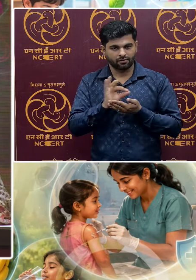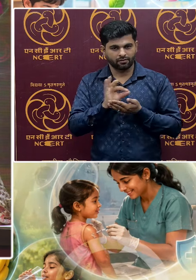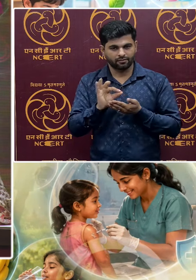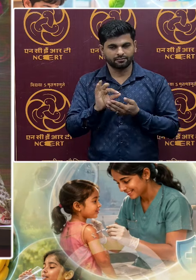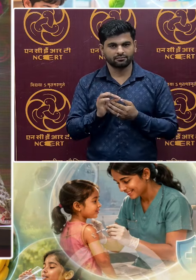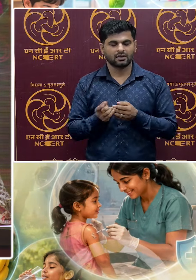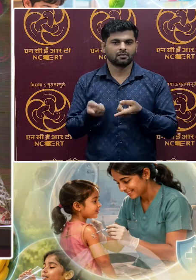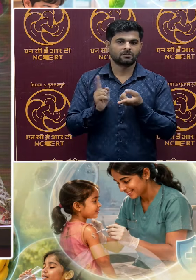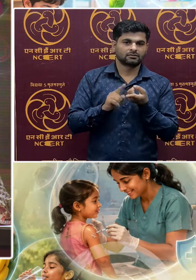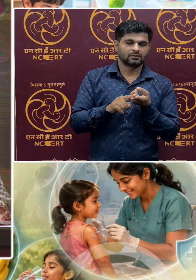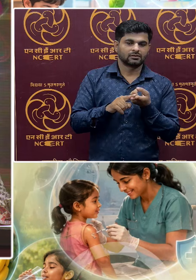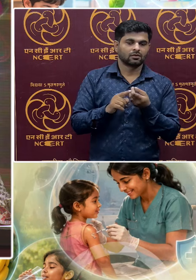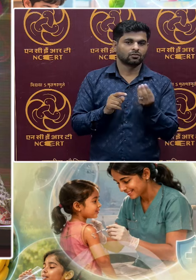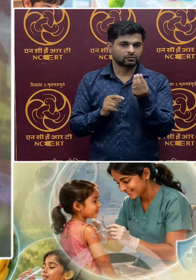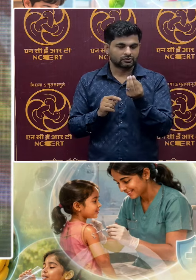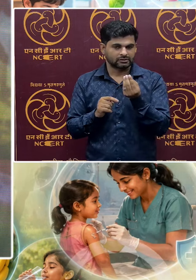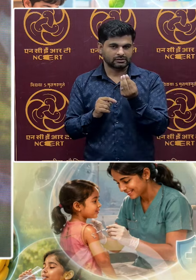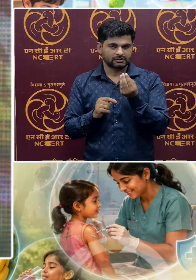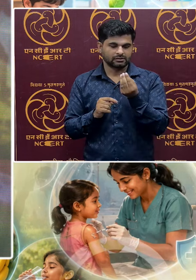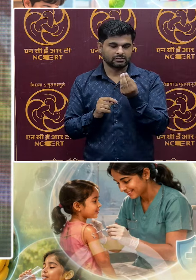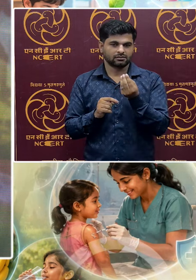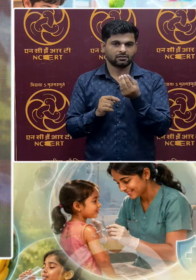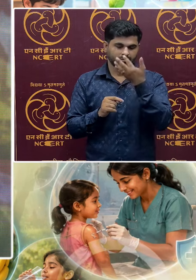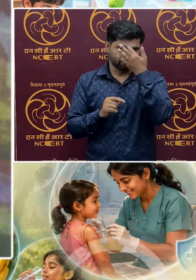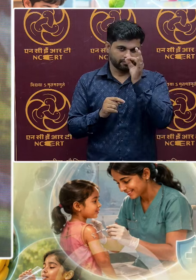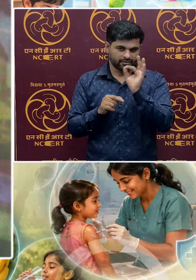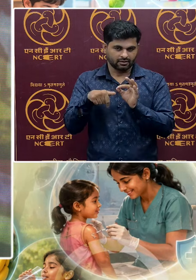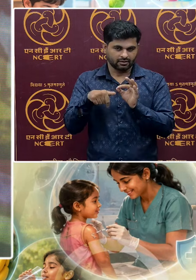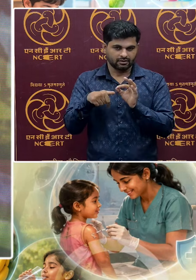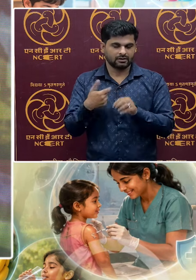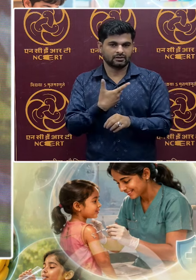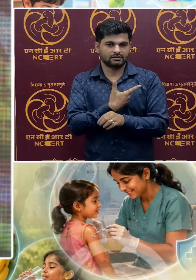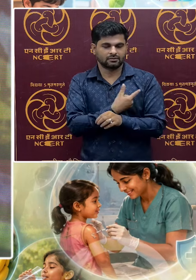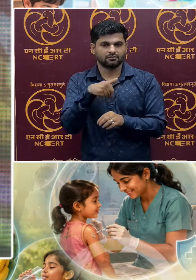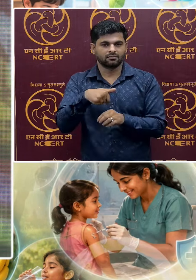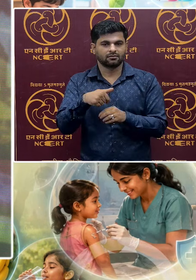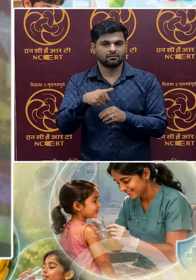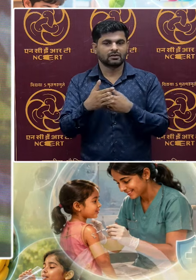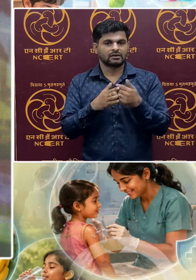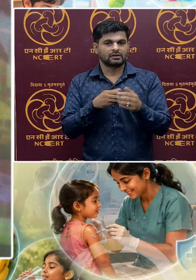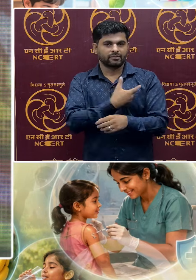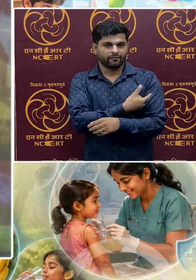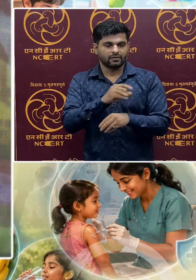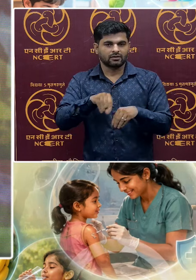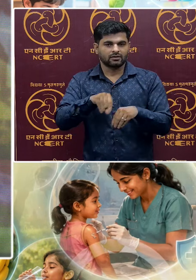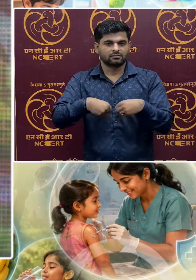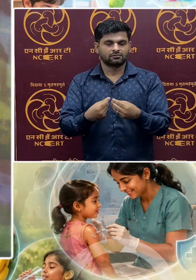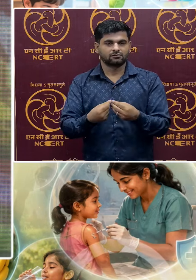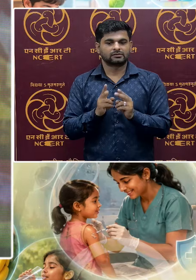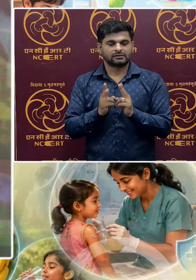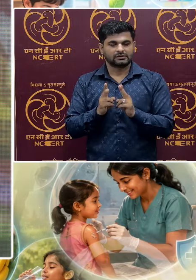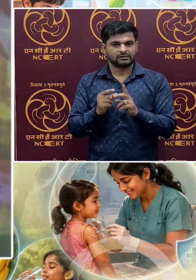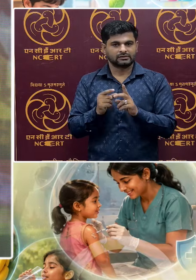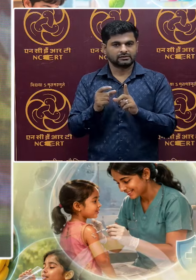it happen in some cases? Yes. In some cases, when the vaccine is given, particularly